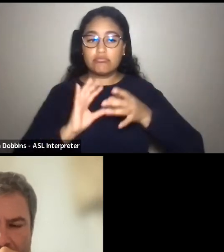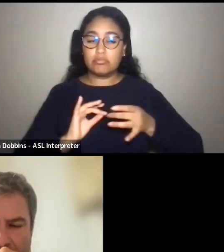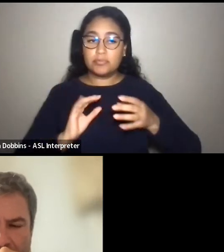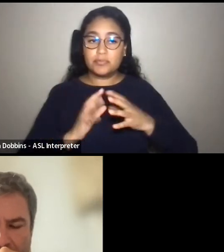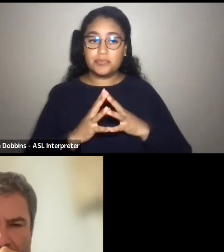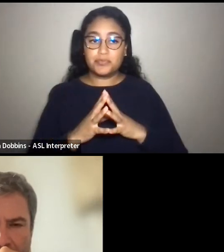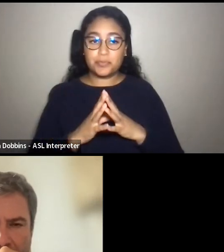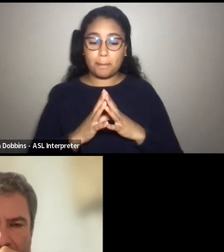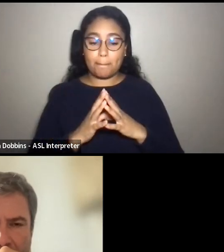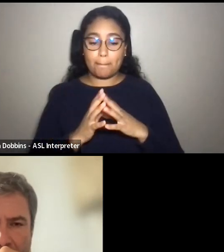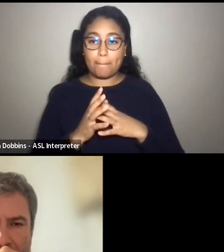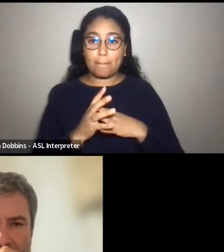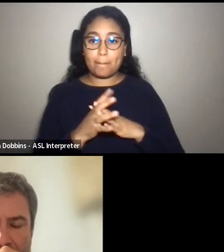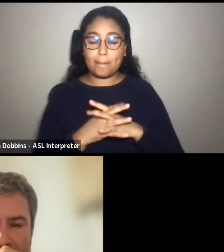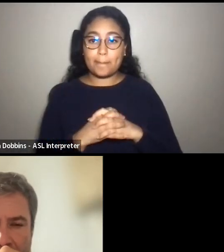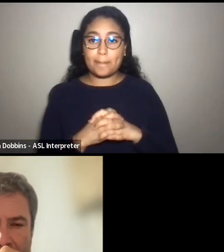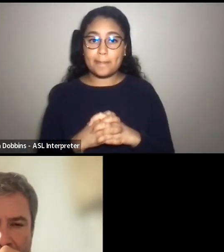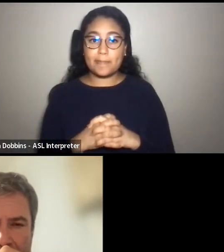And